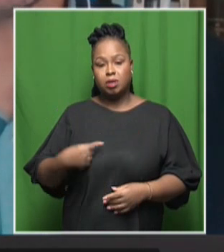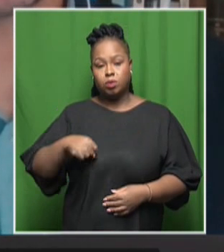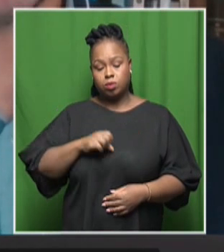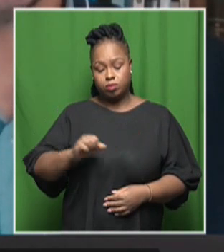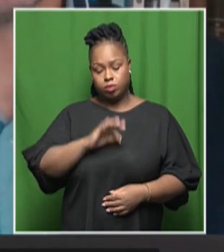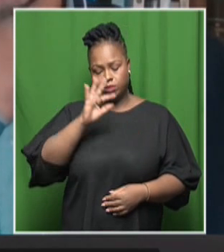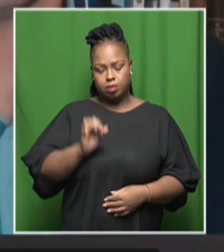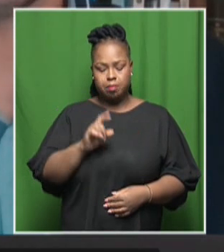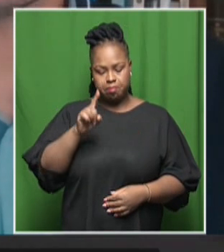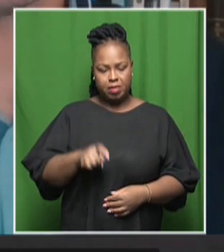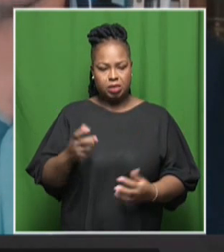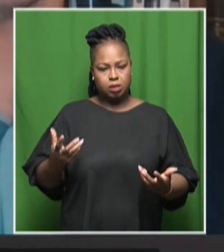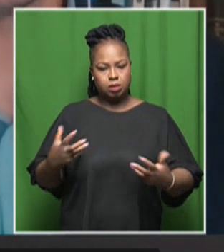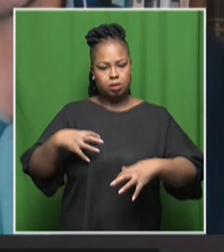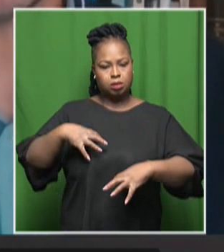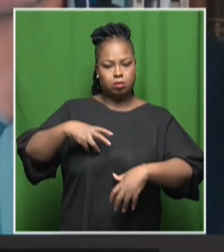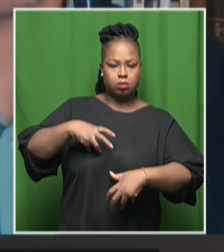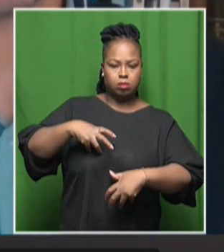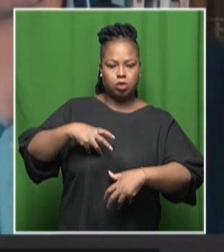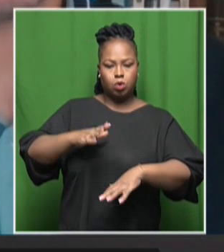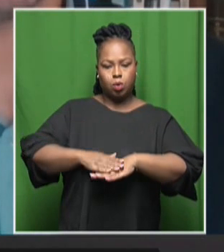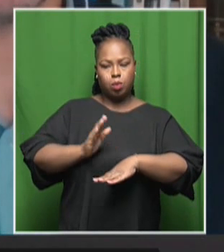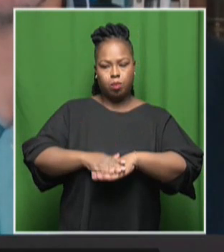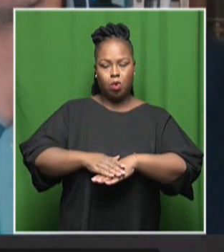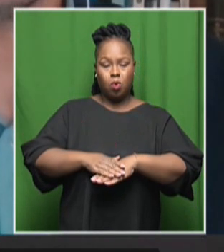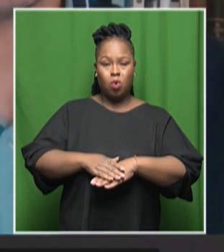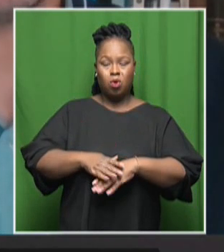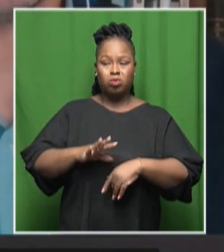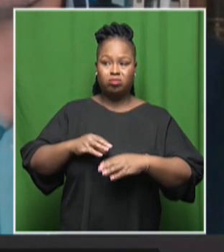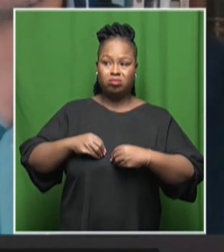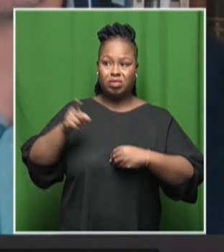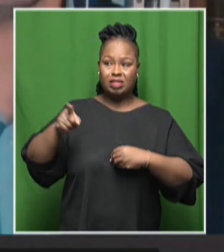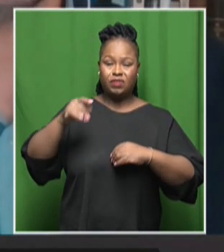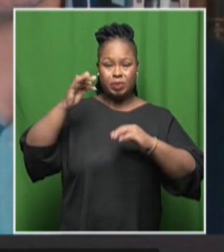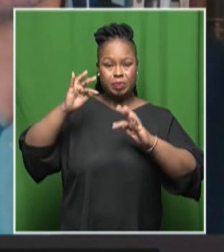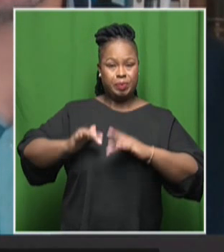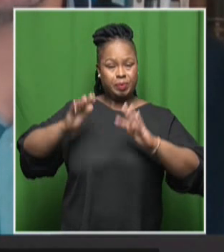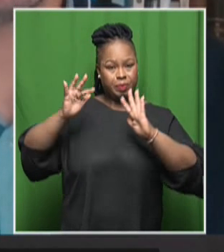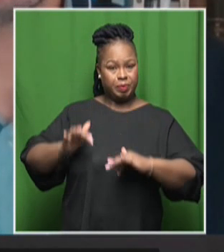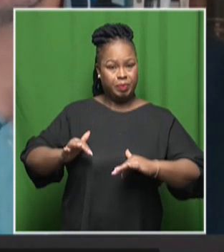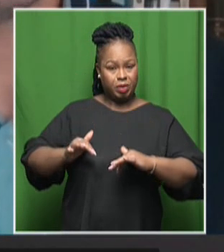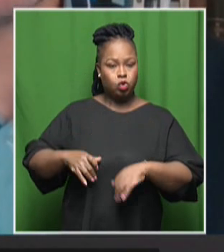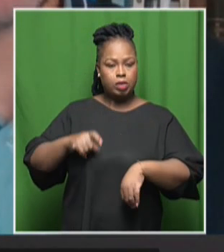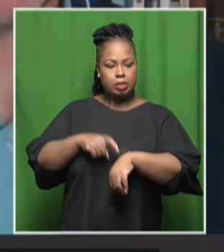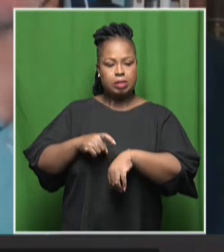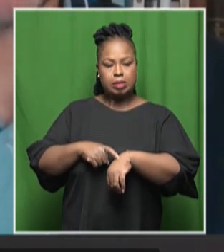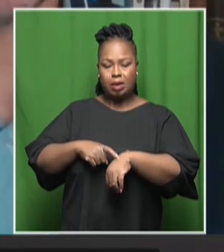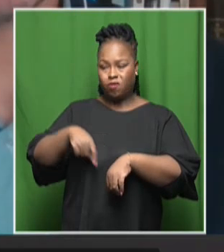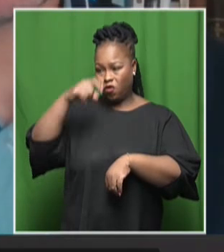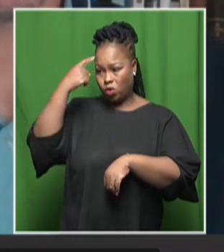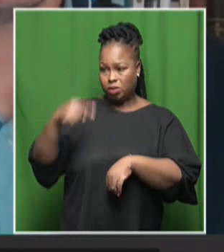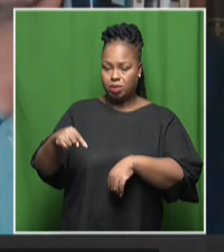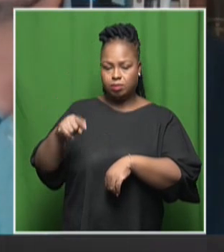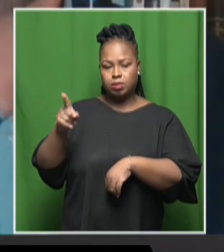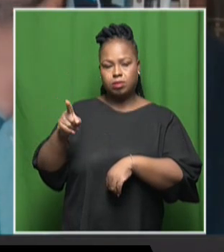to be able to cope with seasons of really excessive rainfall, usually linked to the La Nina